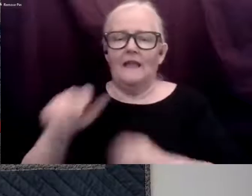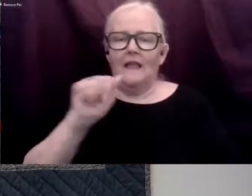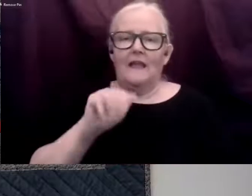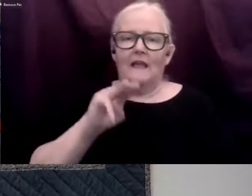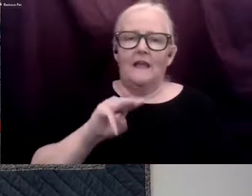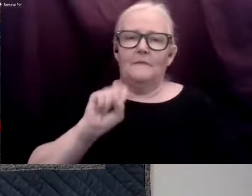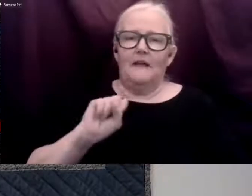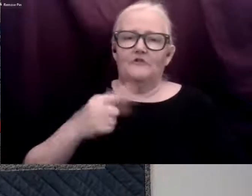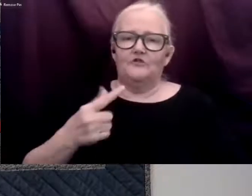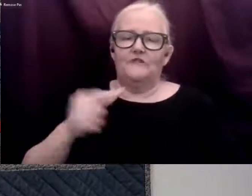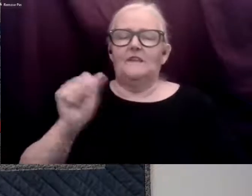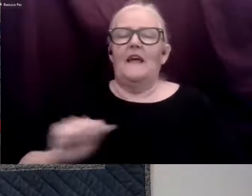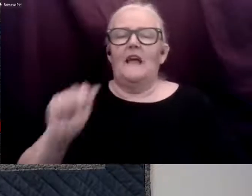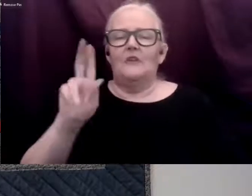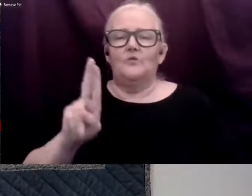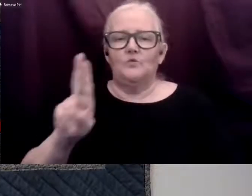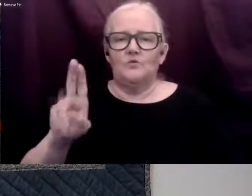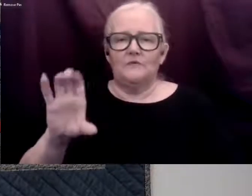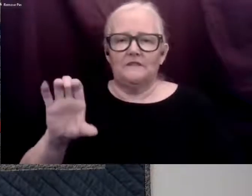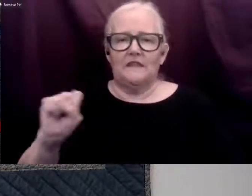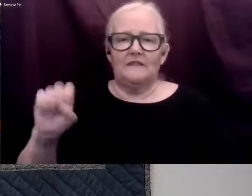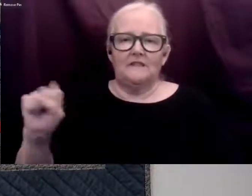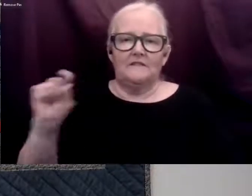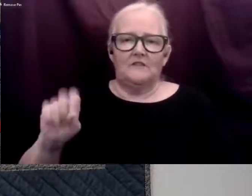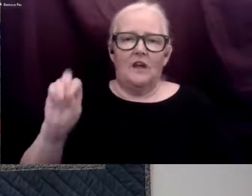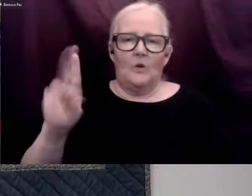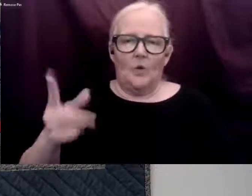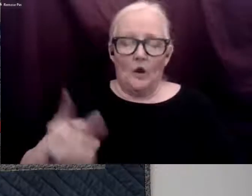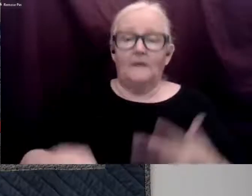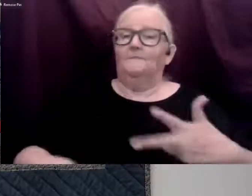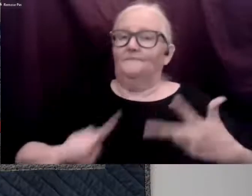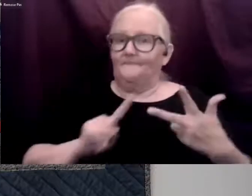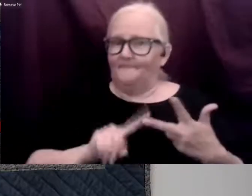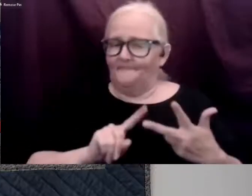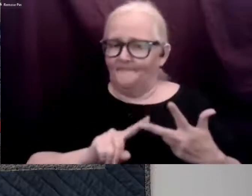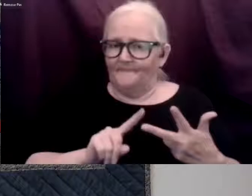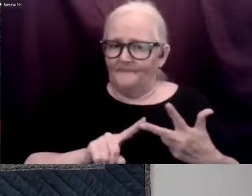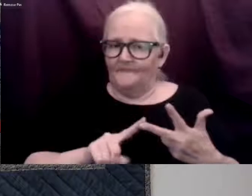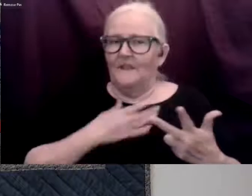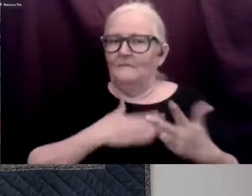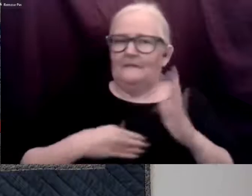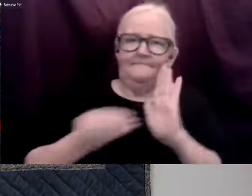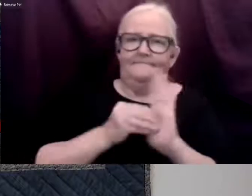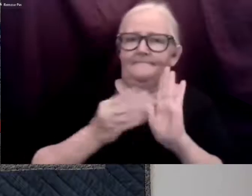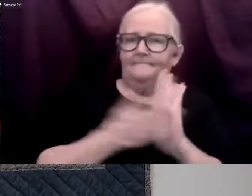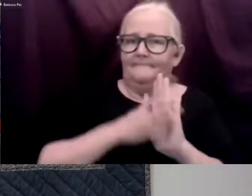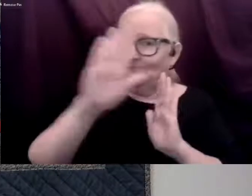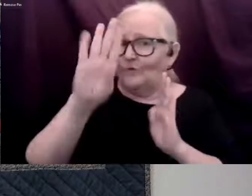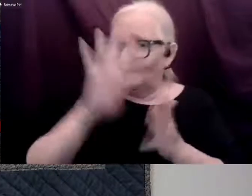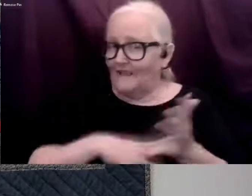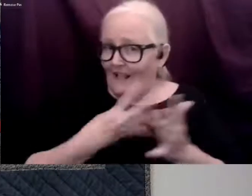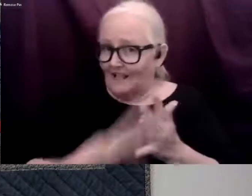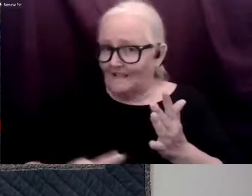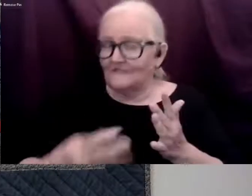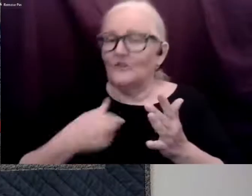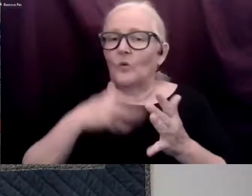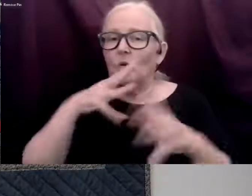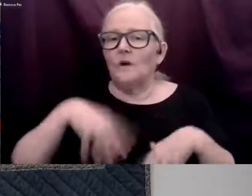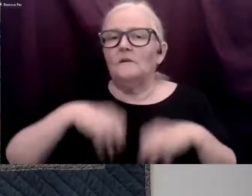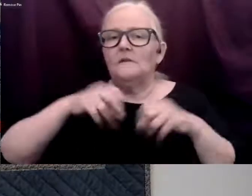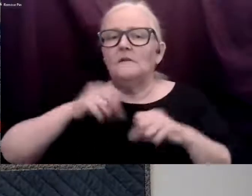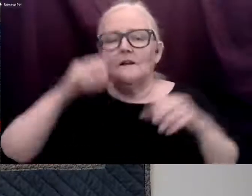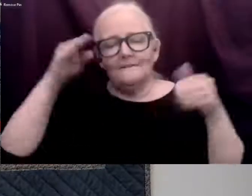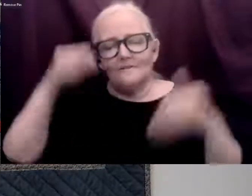amsg@uucss.org. Finally, everyone please mark your calendars because we are going to hold some focus groups about the future of UUCSS